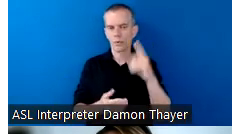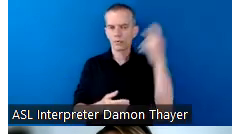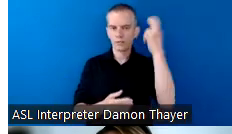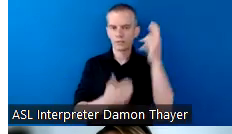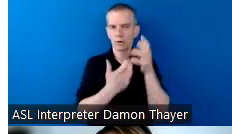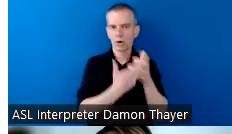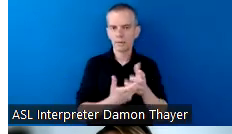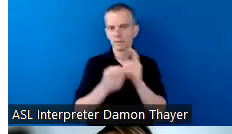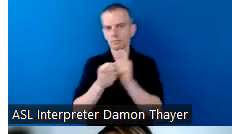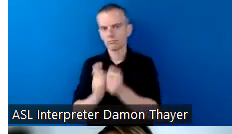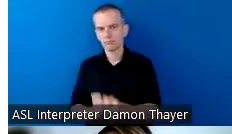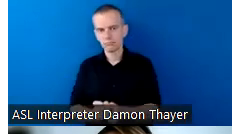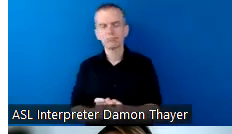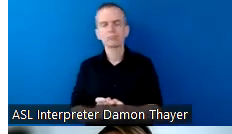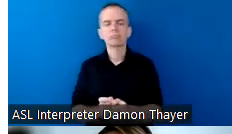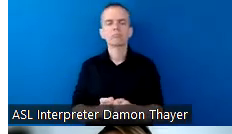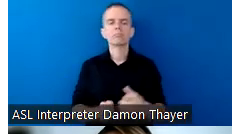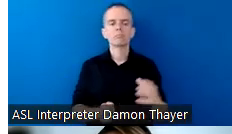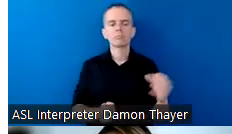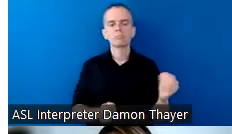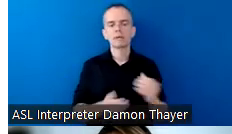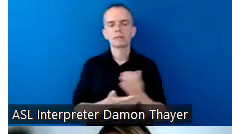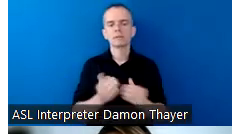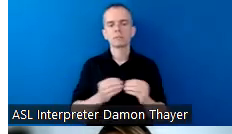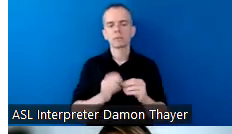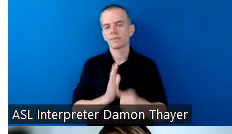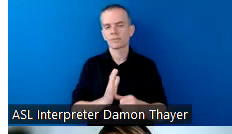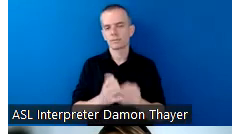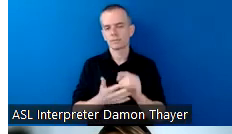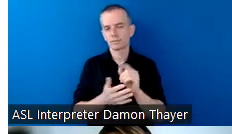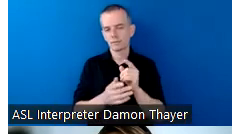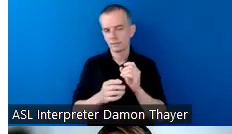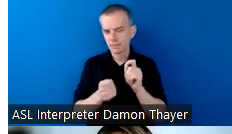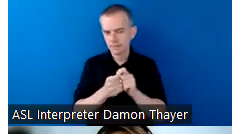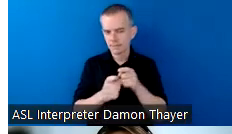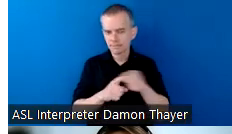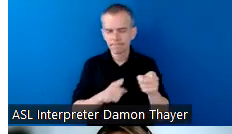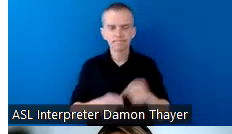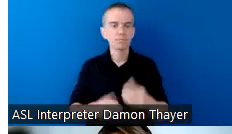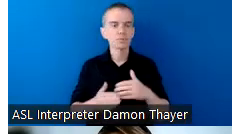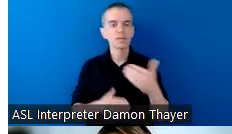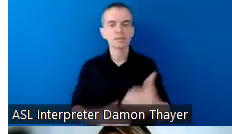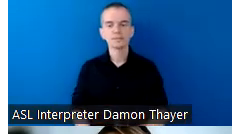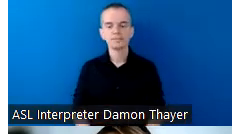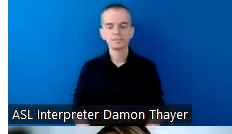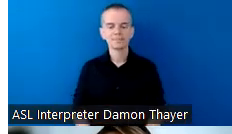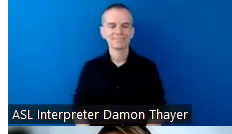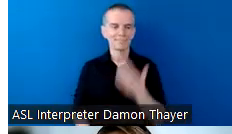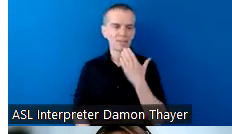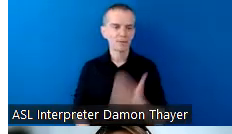little bit of an emphasis on assistance animals. So I'll go ahead and get started. Can we go to the next slide, please? Thank